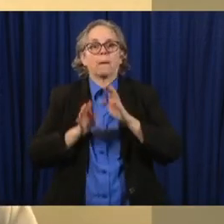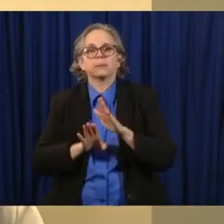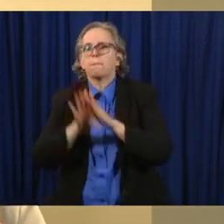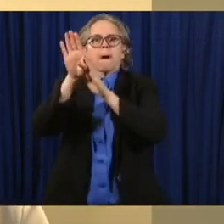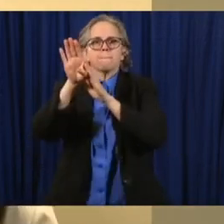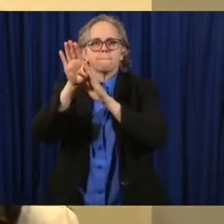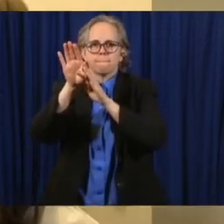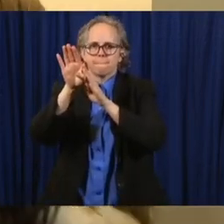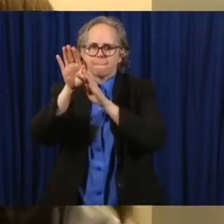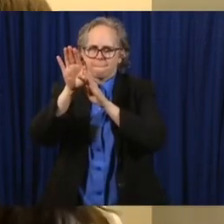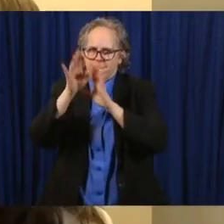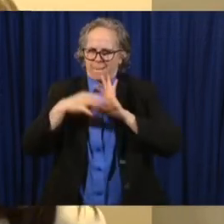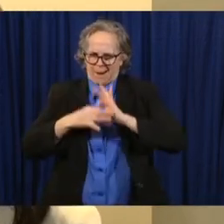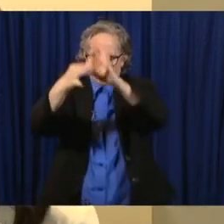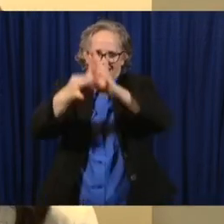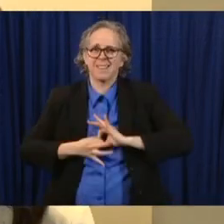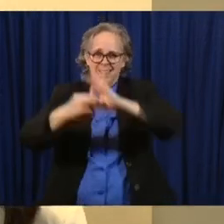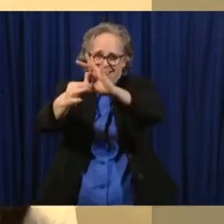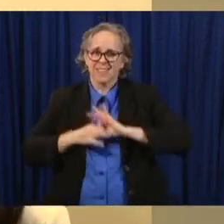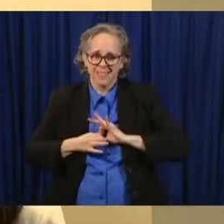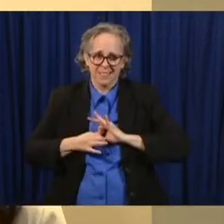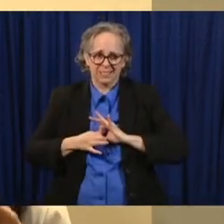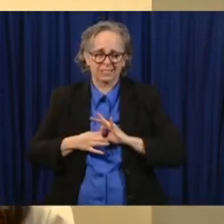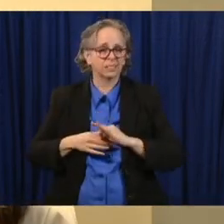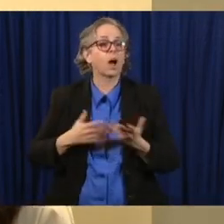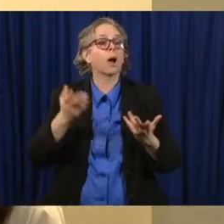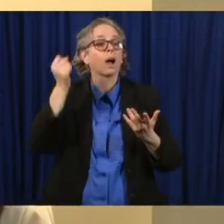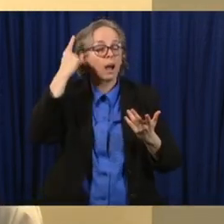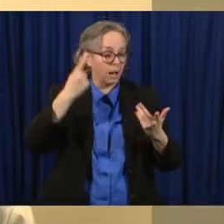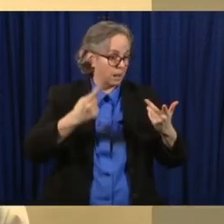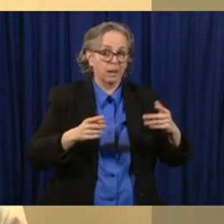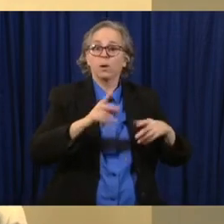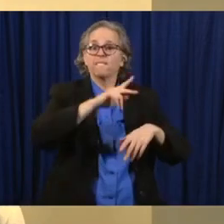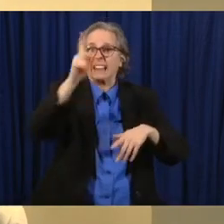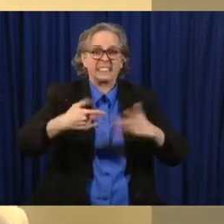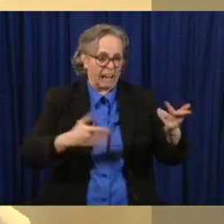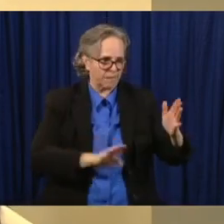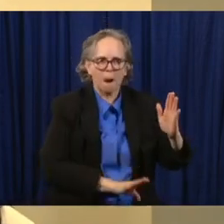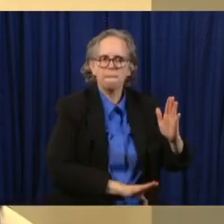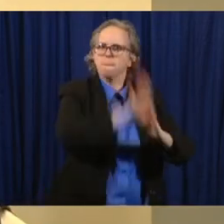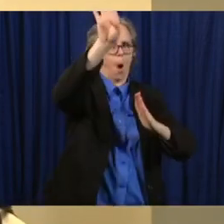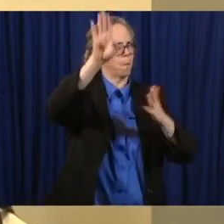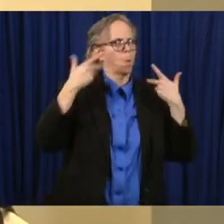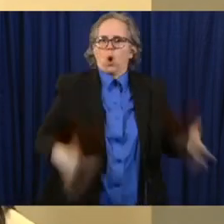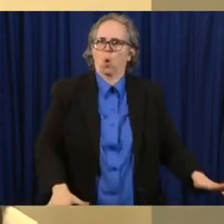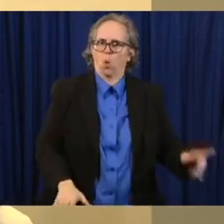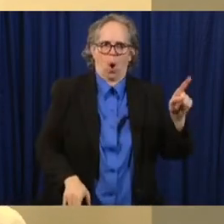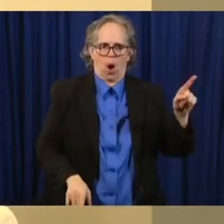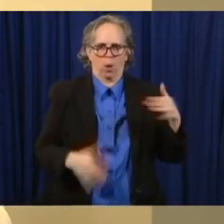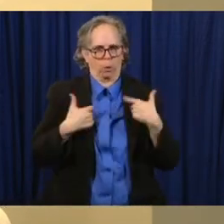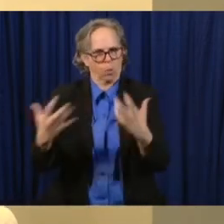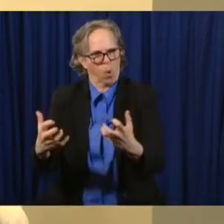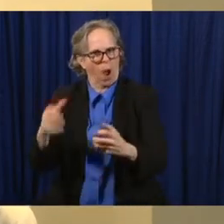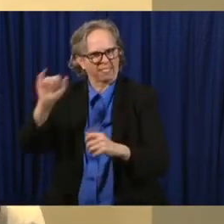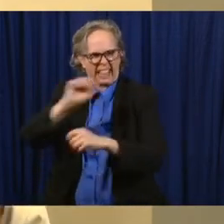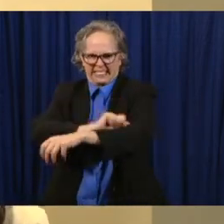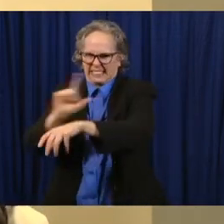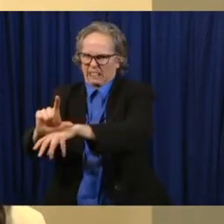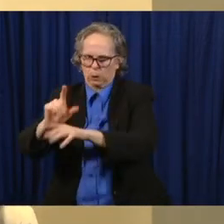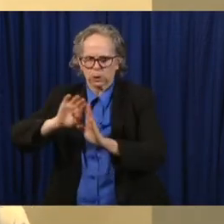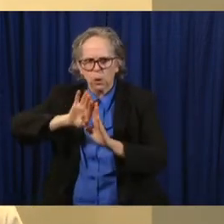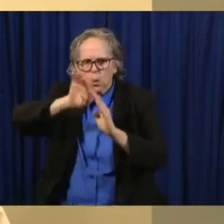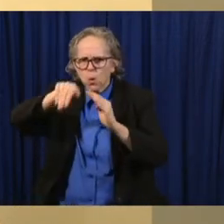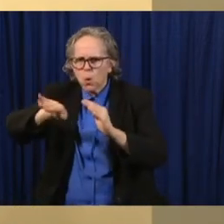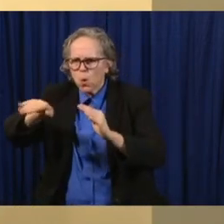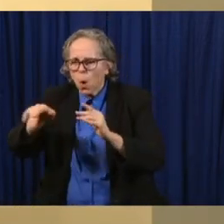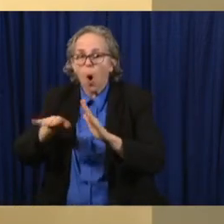spike that was the original spike, but it was enough so that St. Louis had to dial back. They had to dial back and put